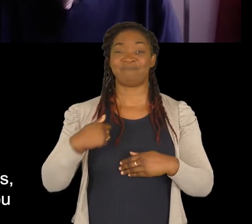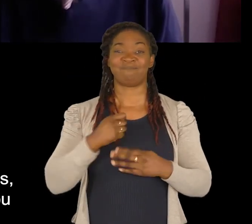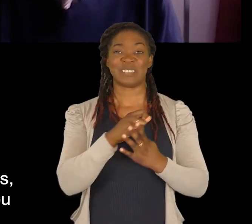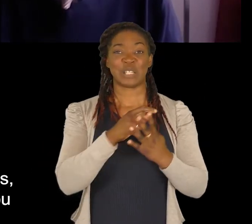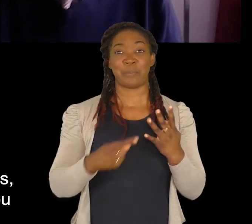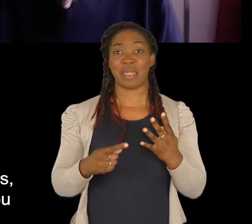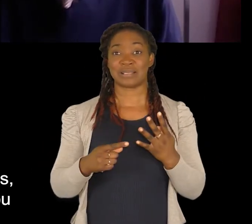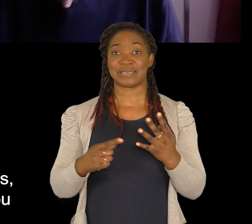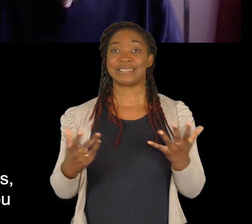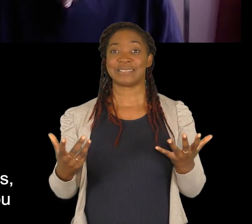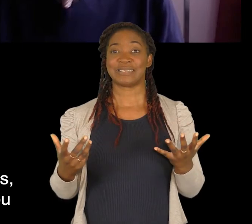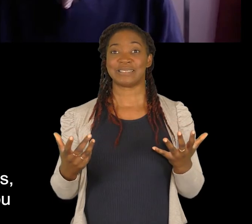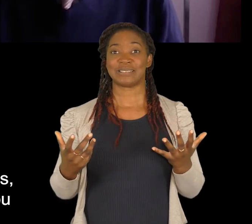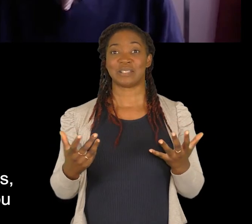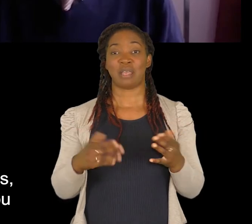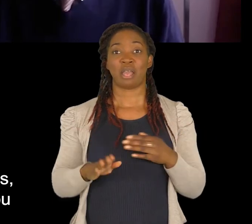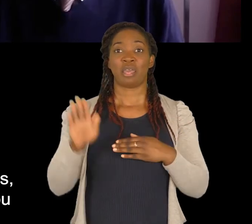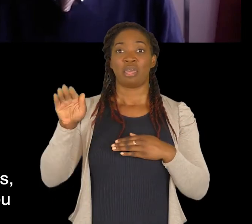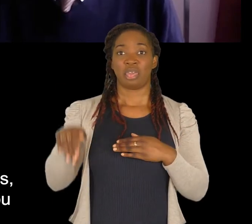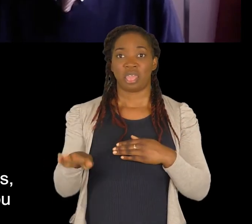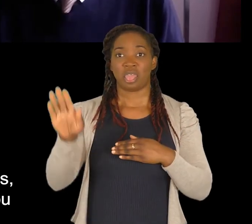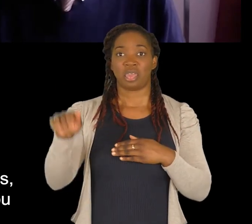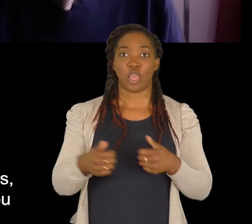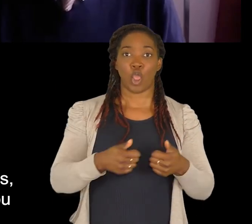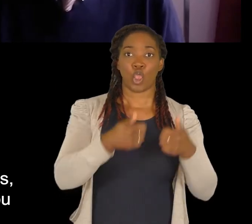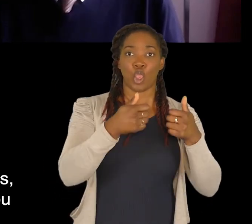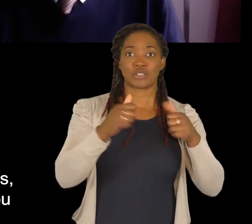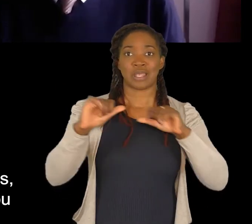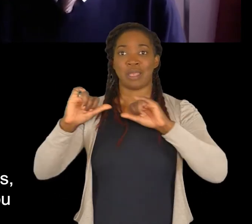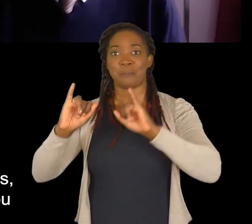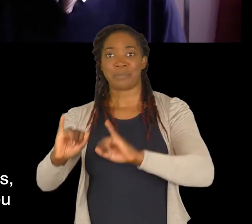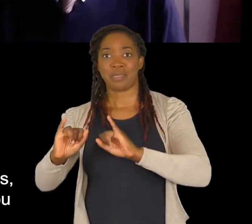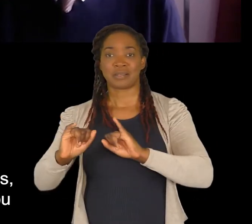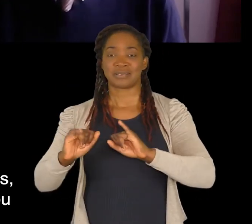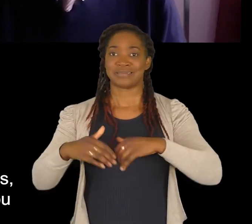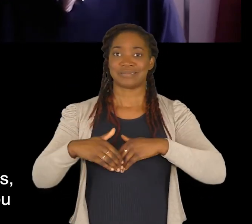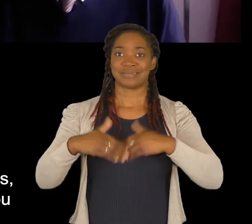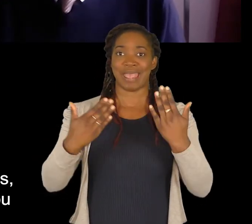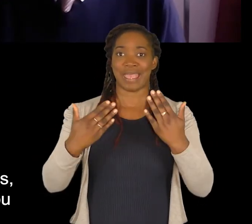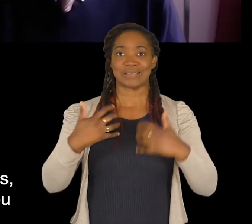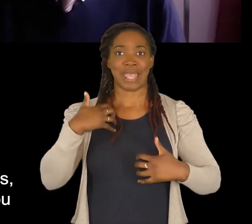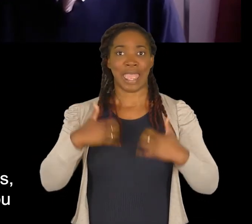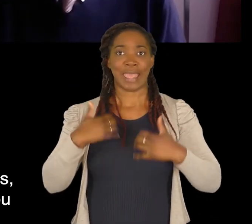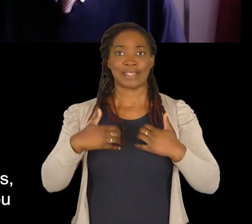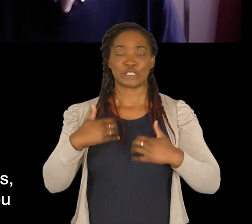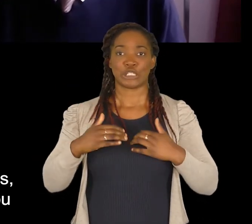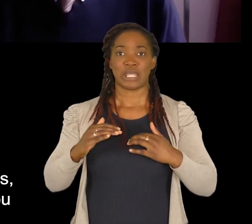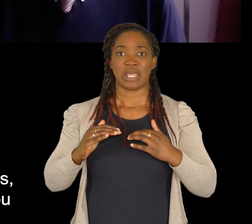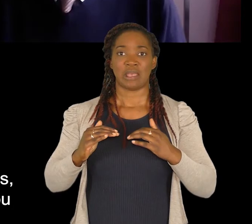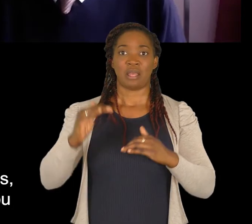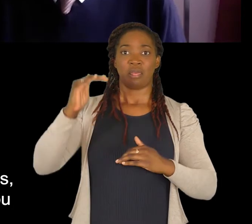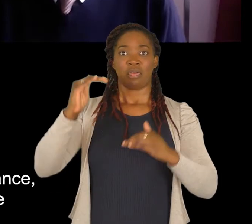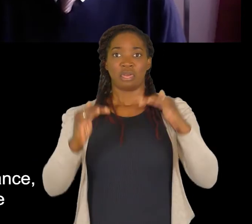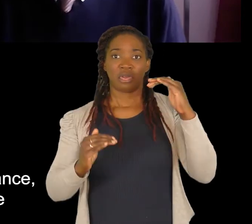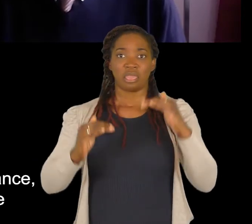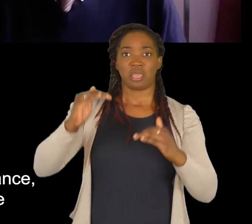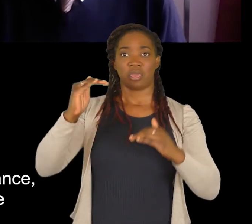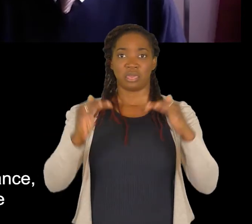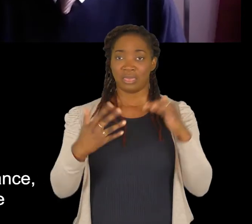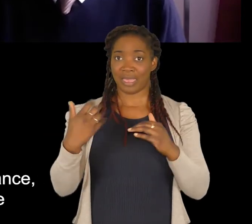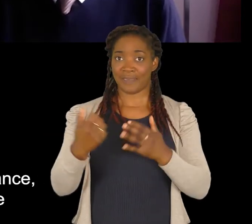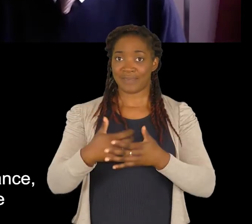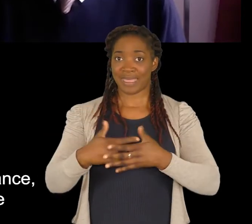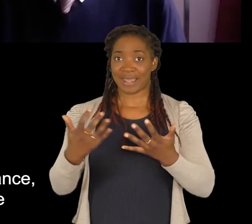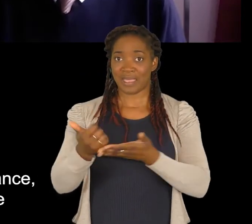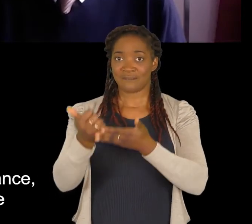my disabilities comes with fluctuations, variable energy levels. This is a really good one, and abilities. Do you have any